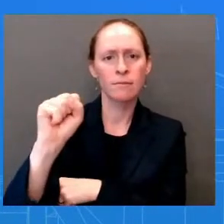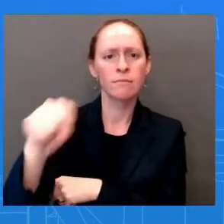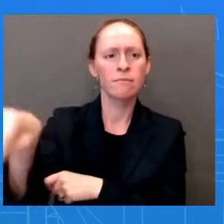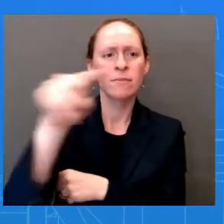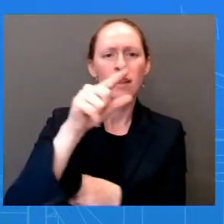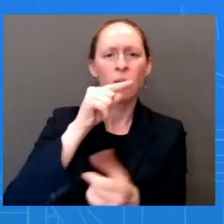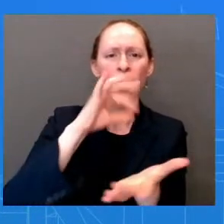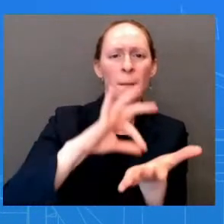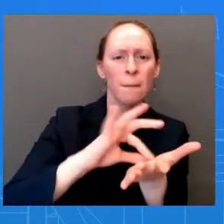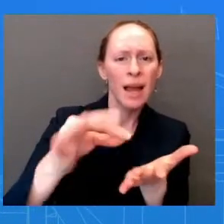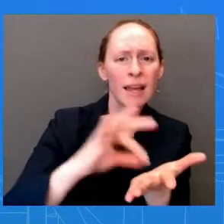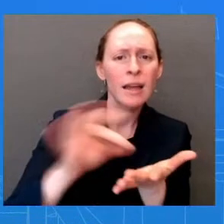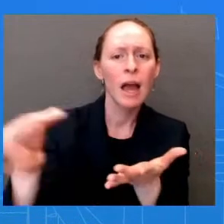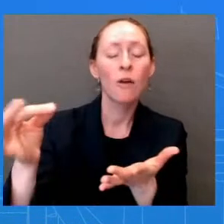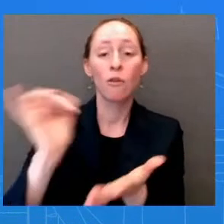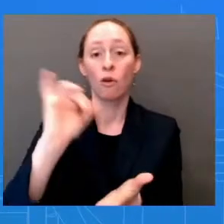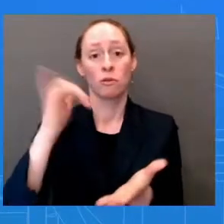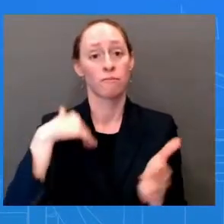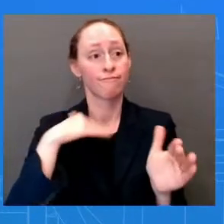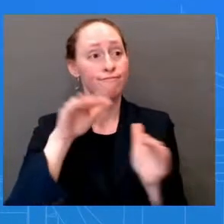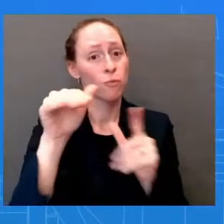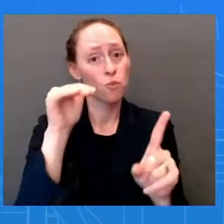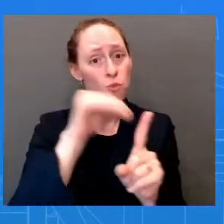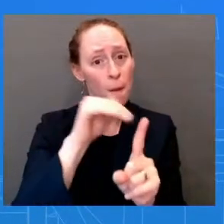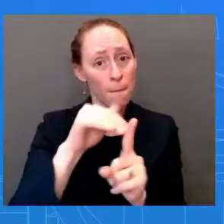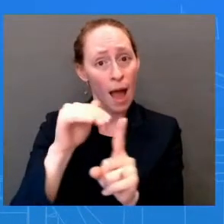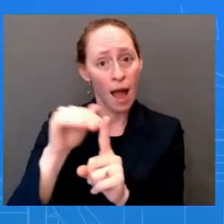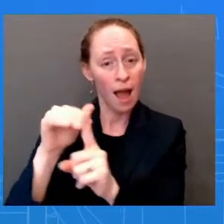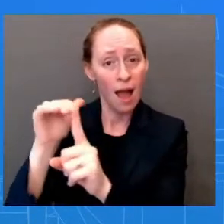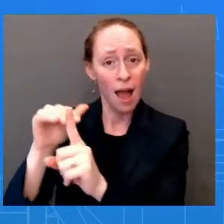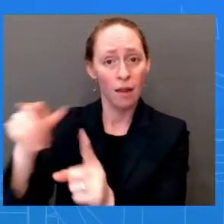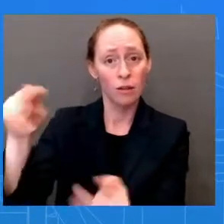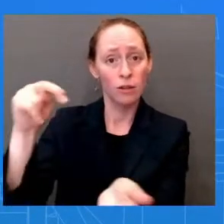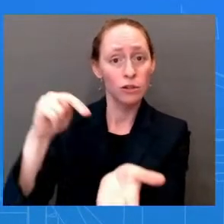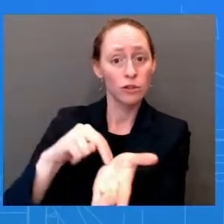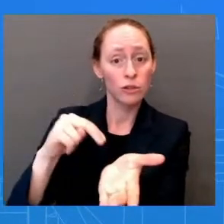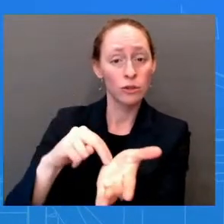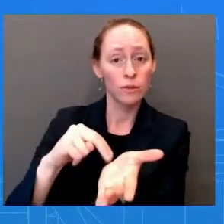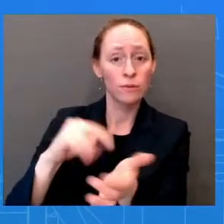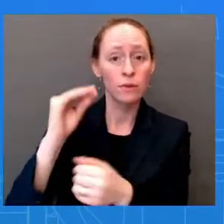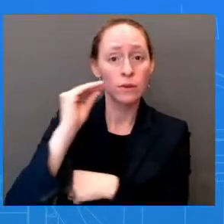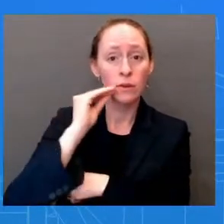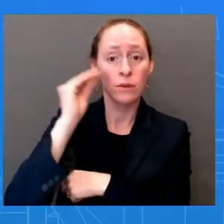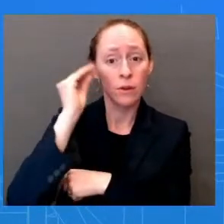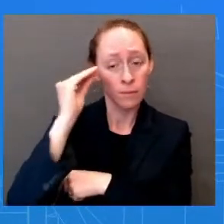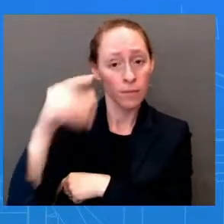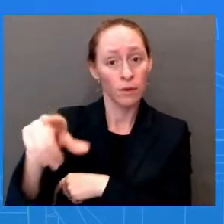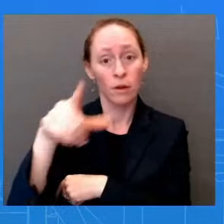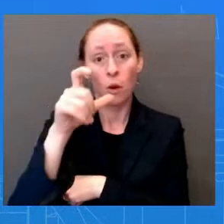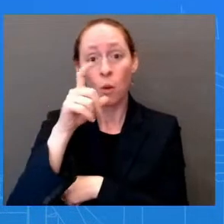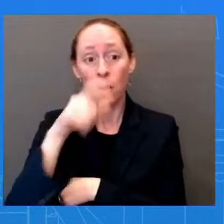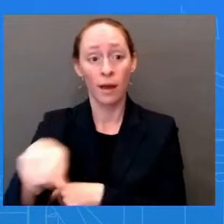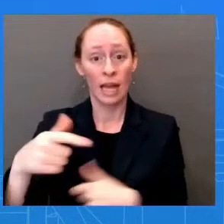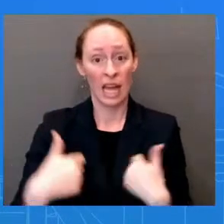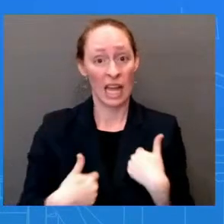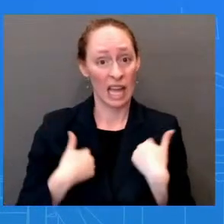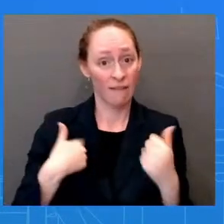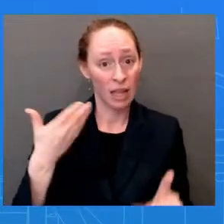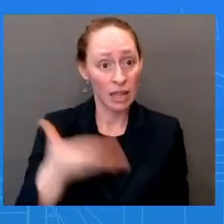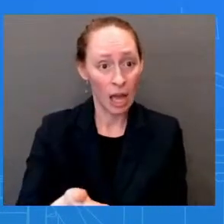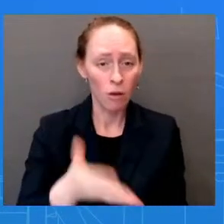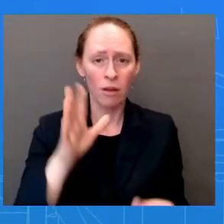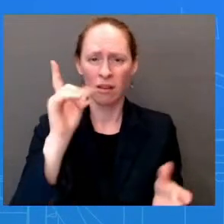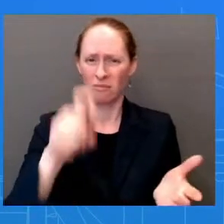are required to educate their residents on the benefits of COVID-19 vaccines, and they are required to offer vaccines